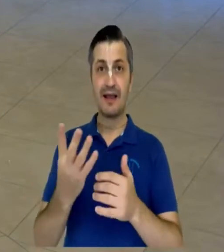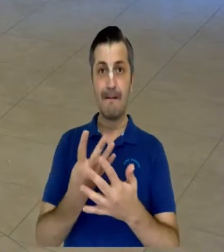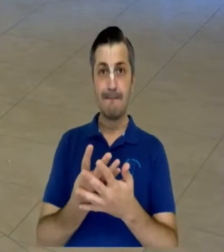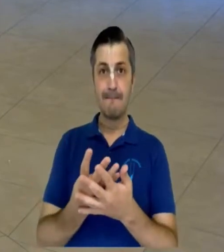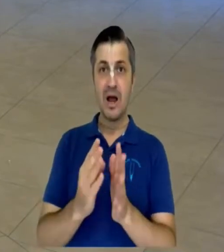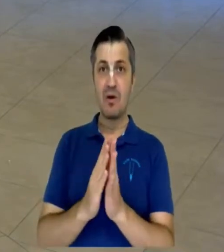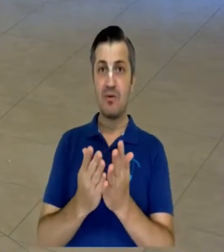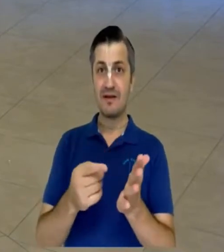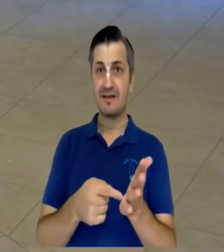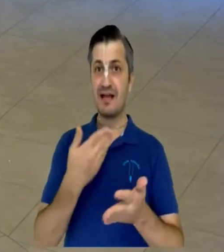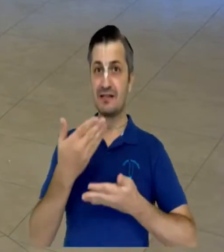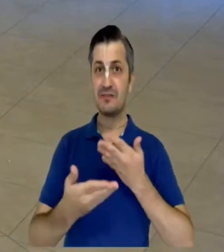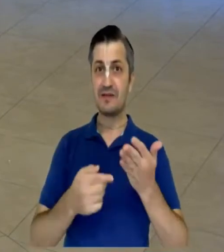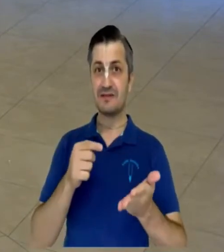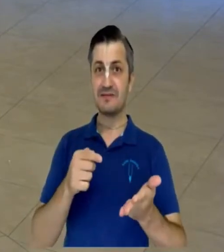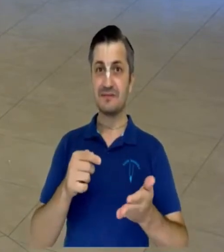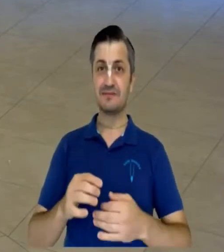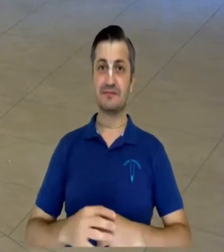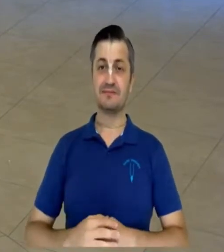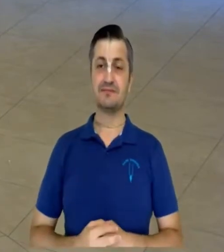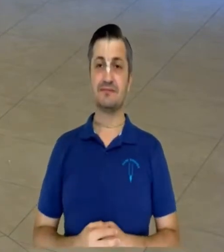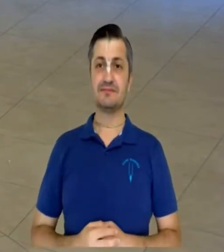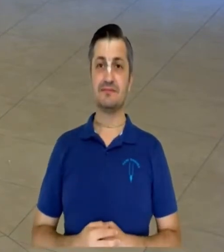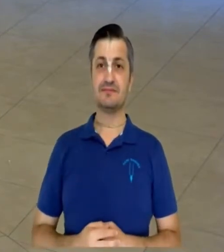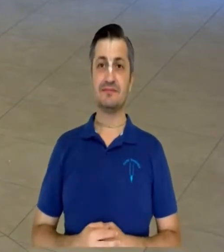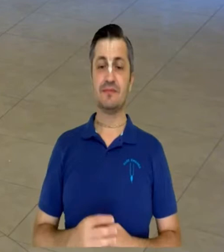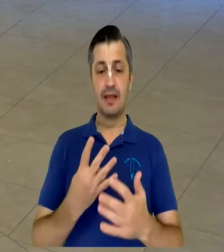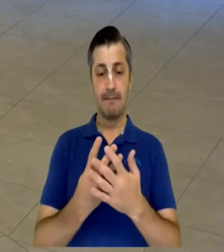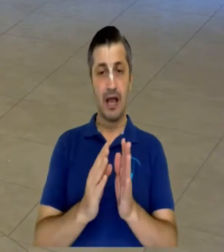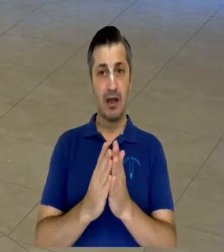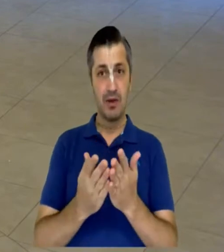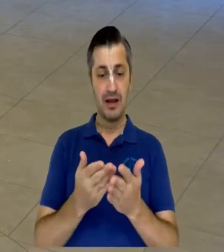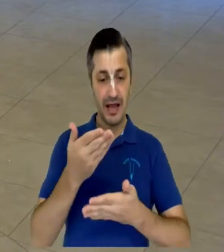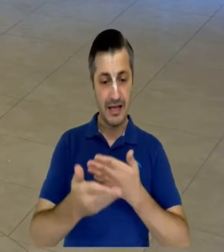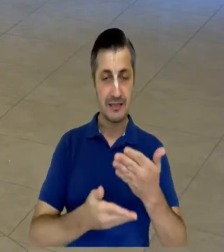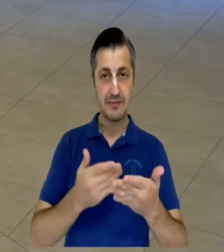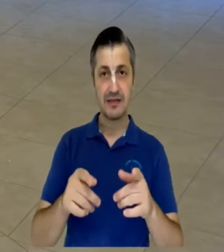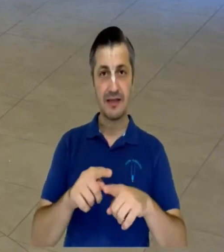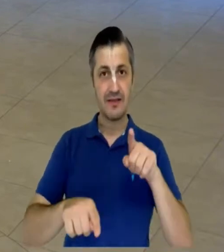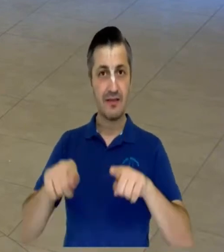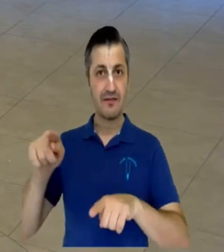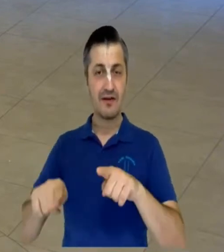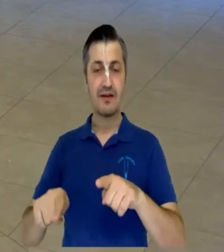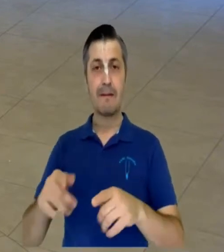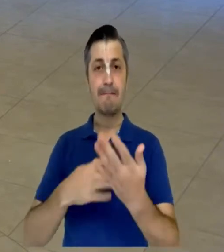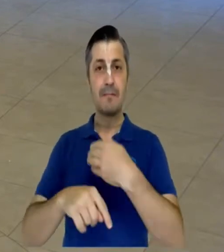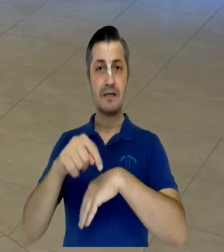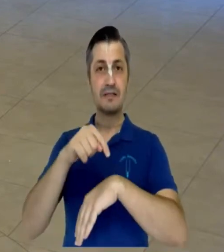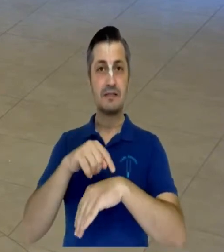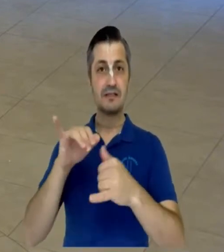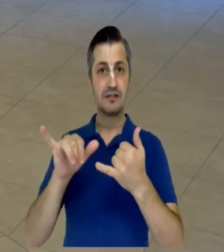in the Veda, we have various descriptions of the Supreme Personality of Godhead. The